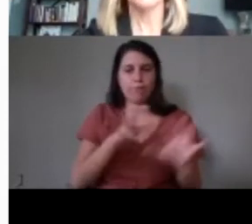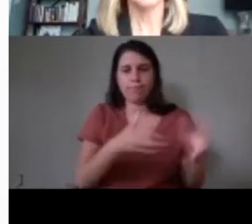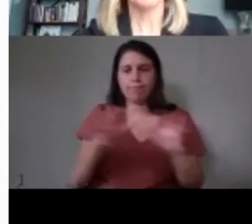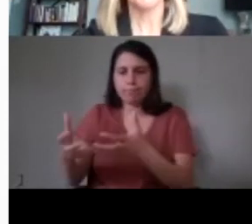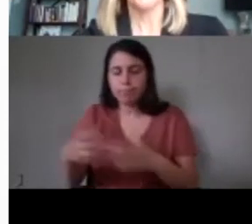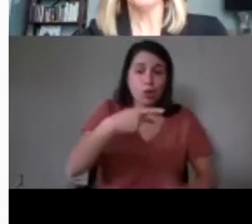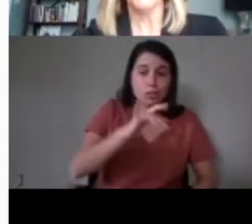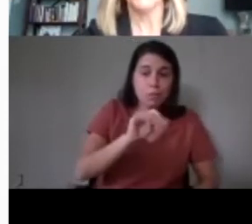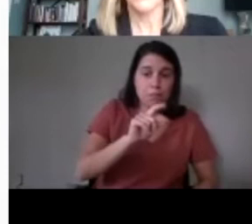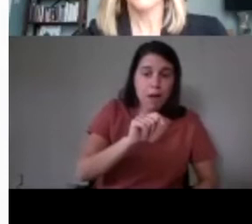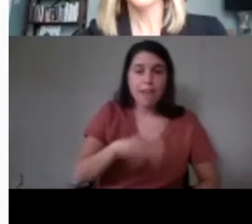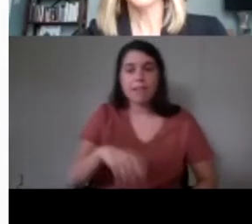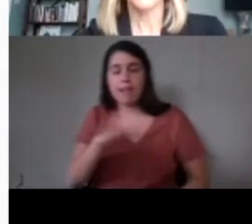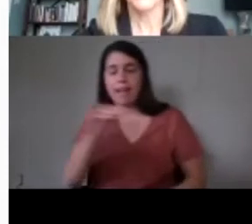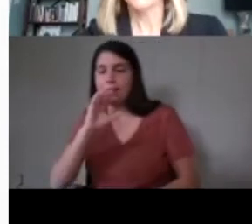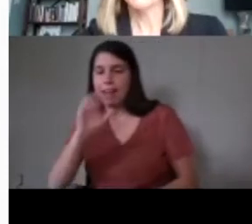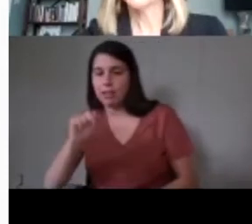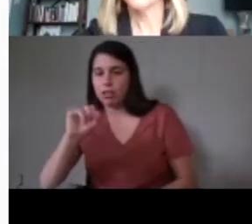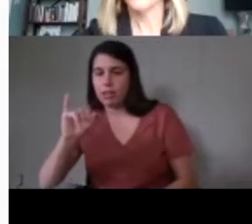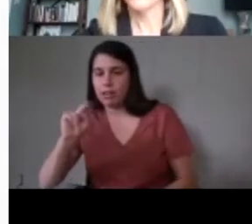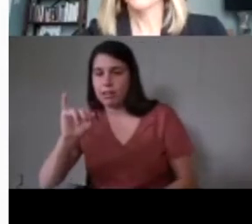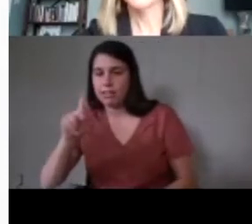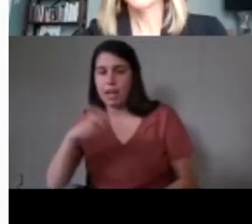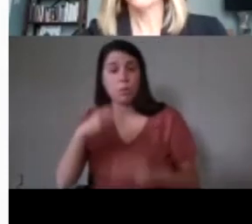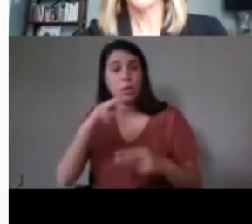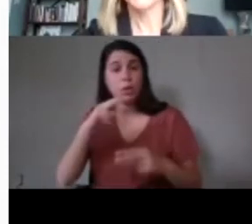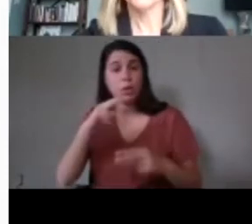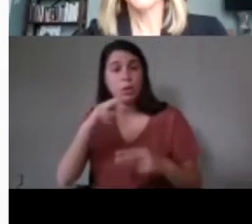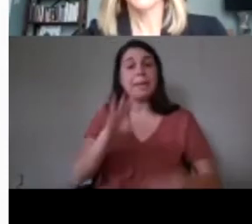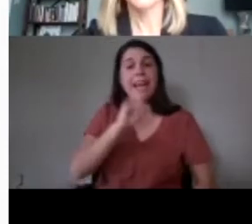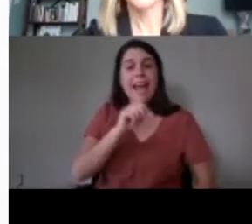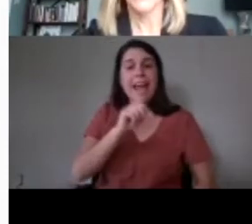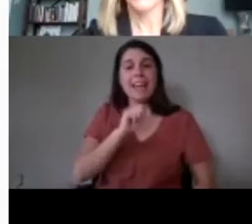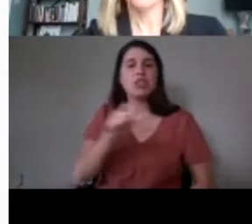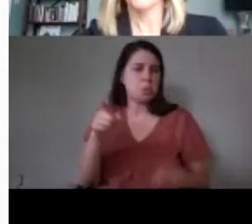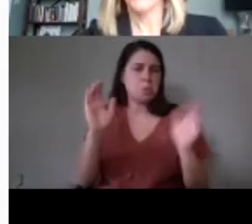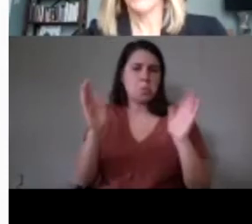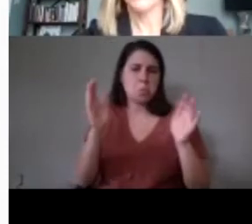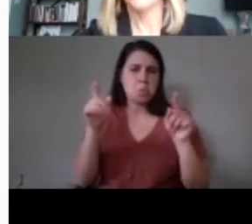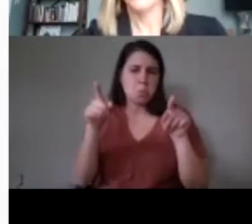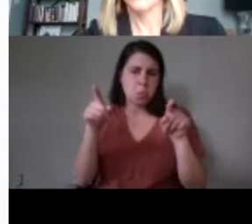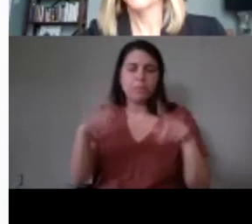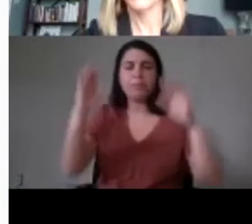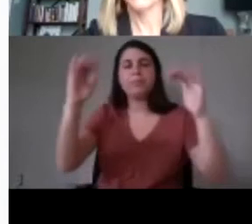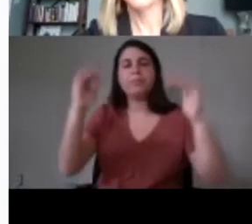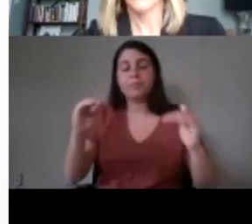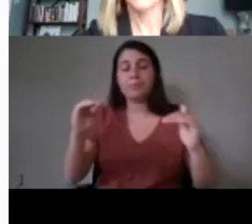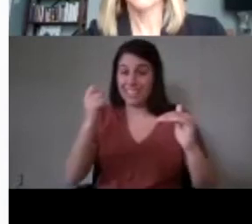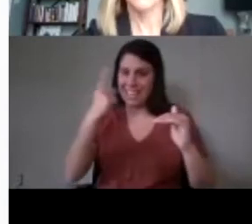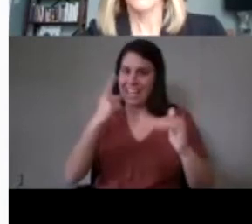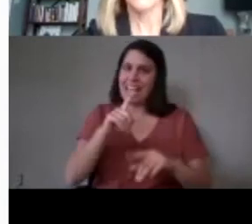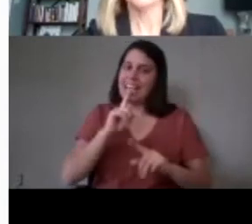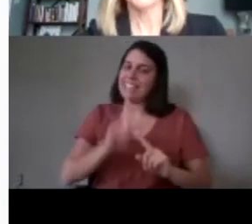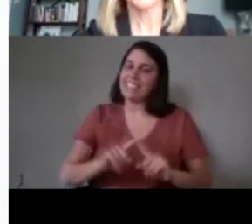fairly comparable mean age. I mentioned there were considerable differences with our pilot and Aging